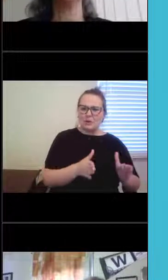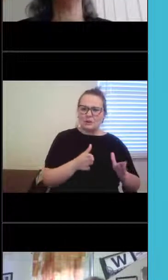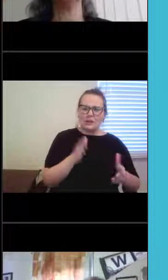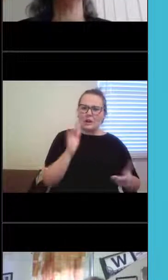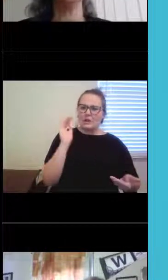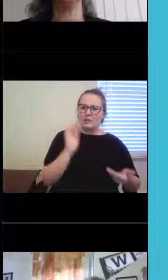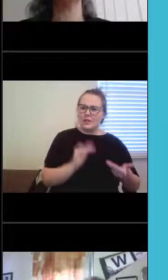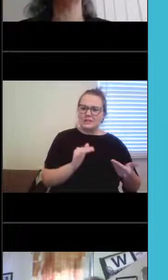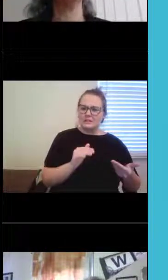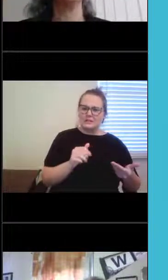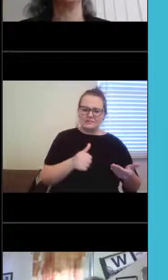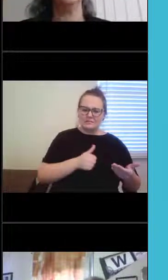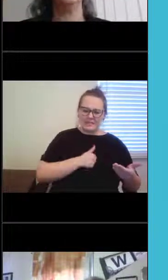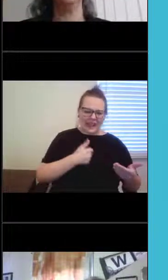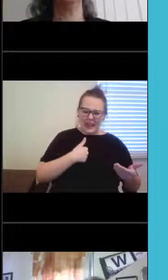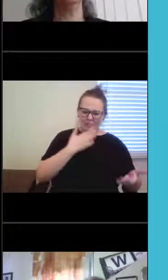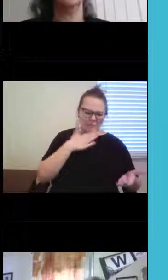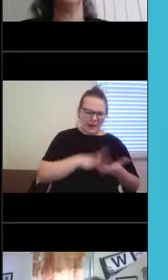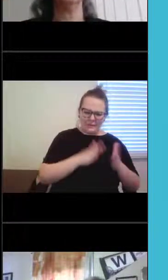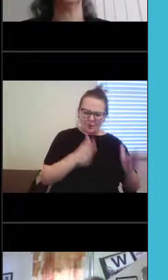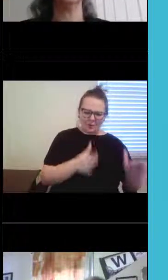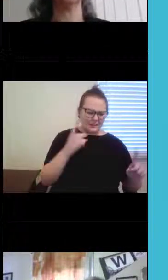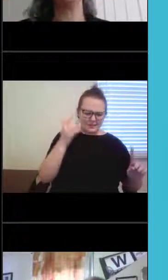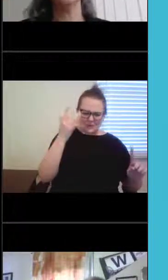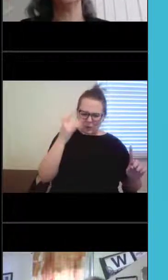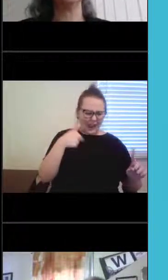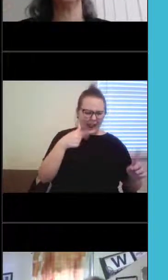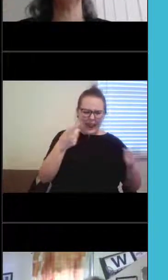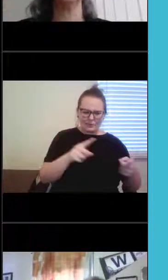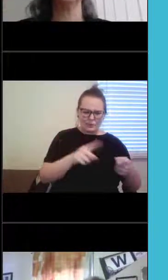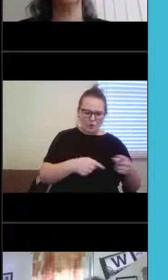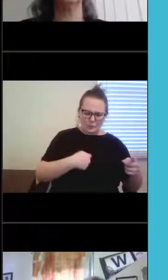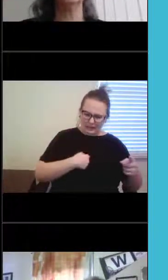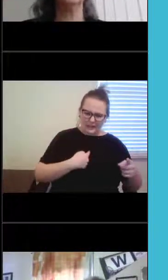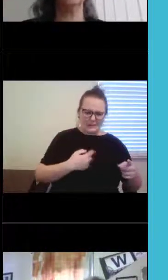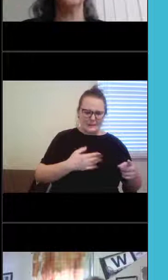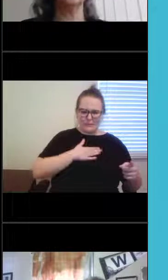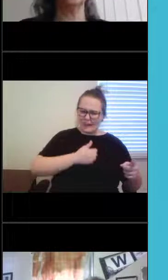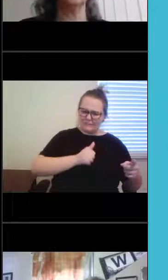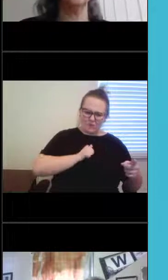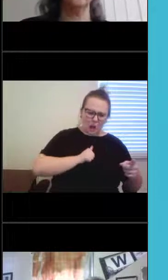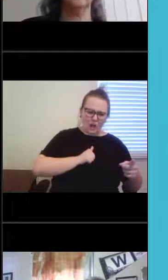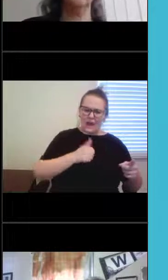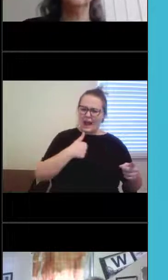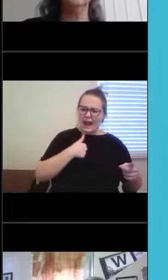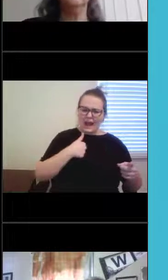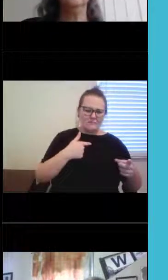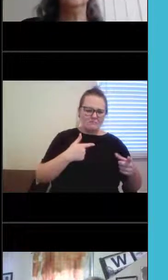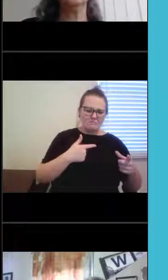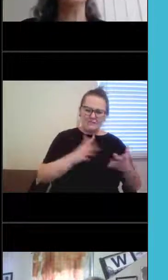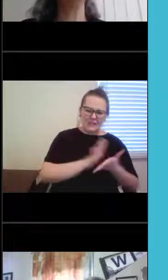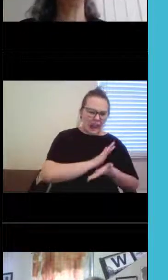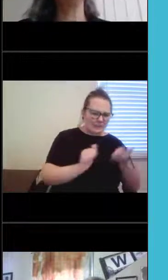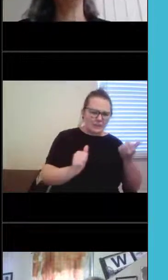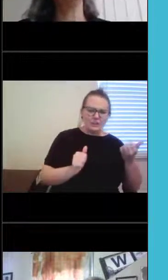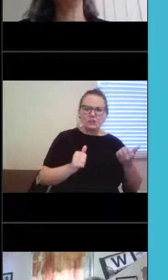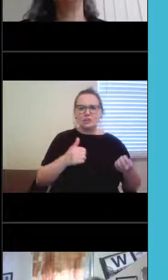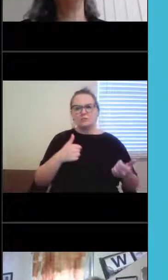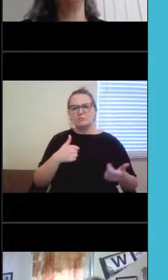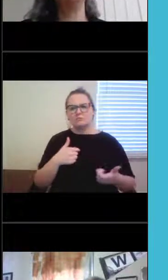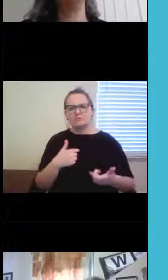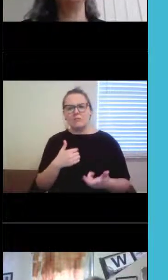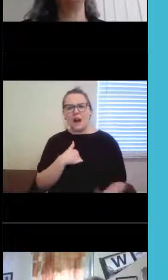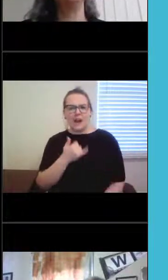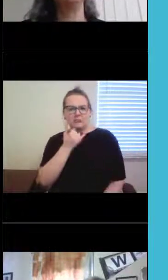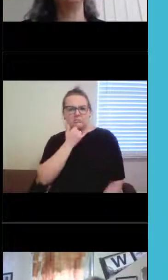that I'm just a bad person. This is why this happens to me. It's my fault. I'm fundamentally flawed or damaged or something. So that was interesting, because